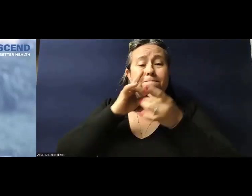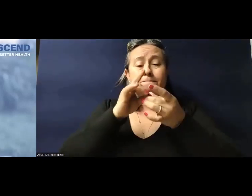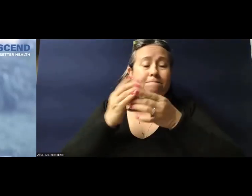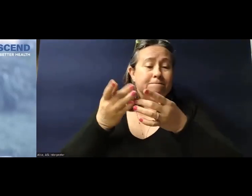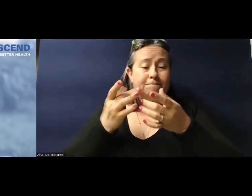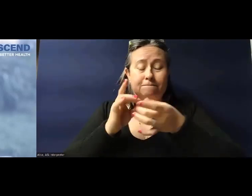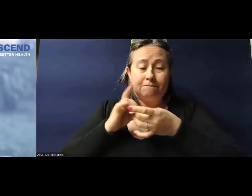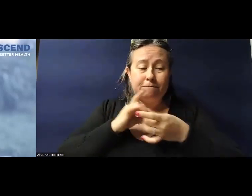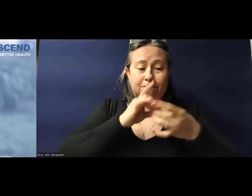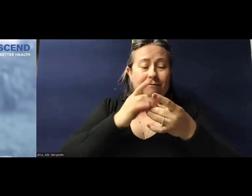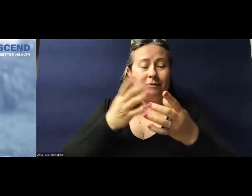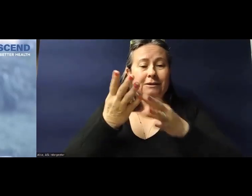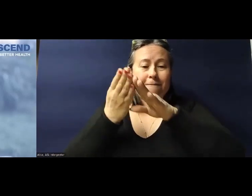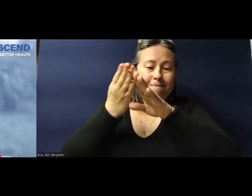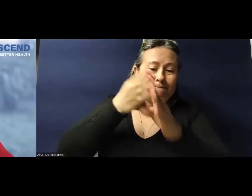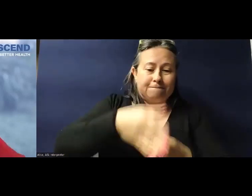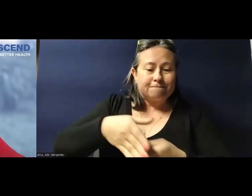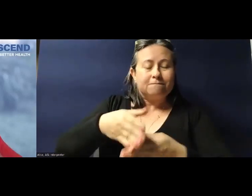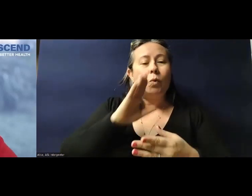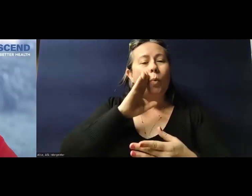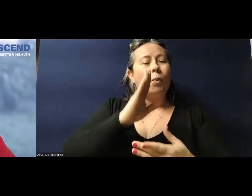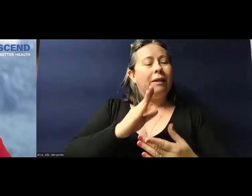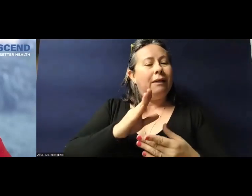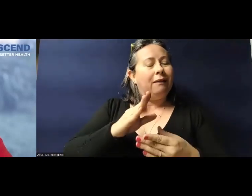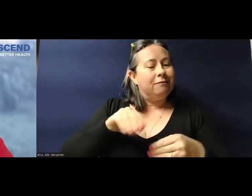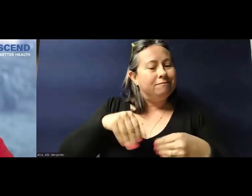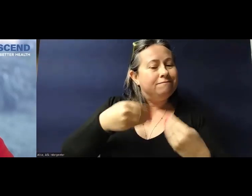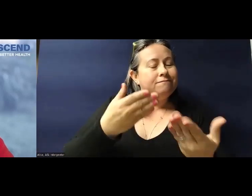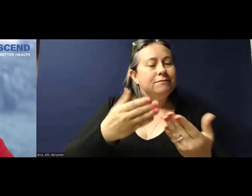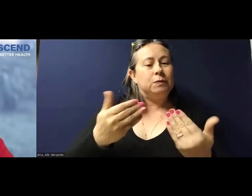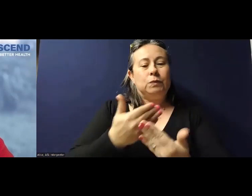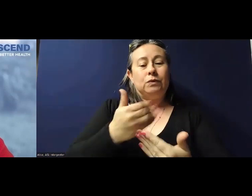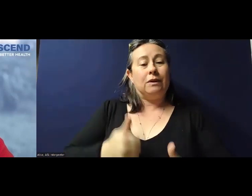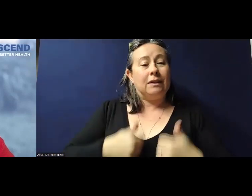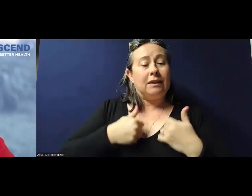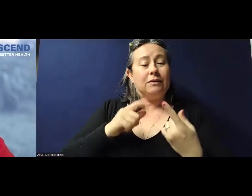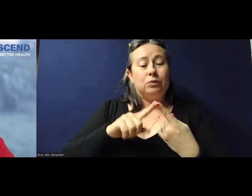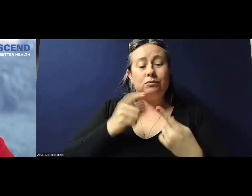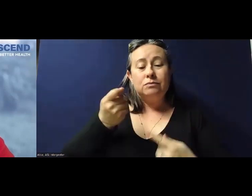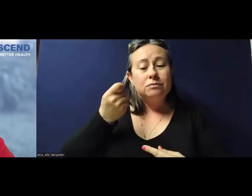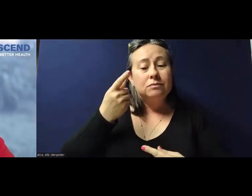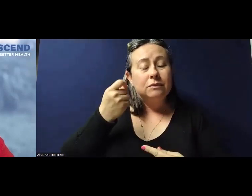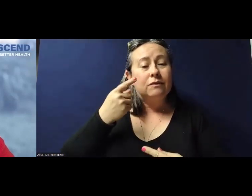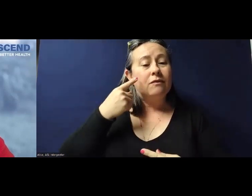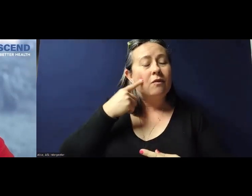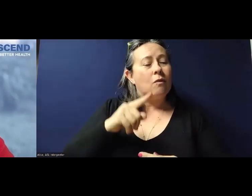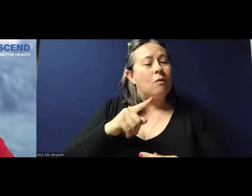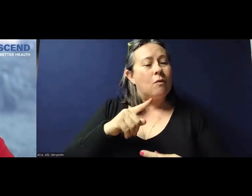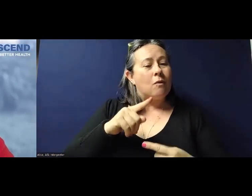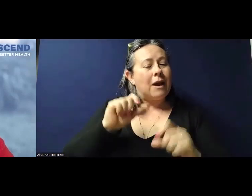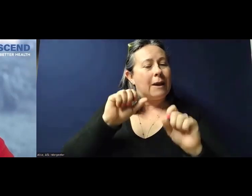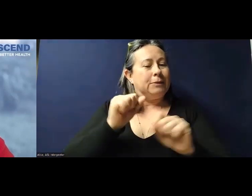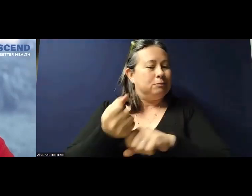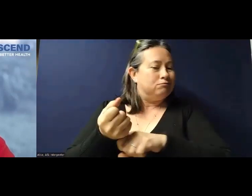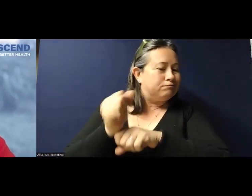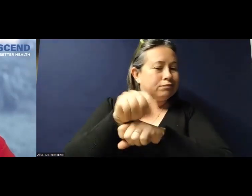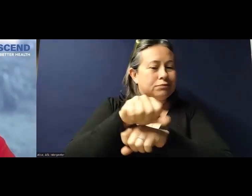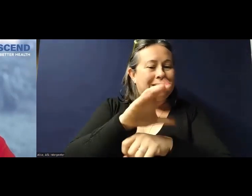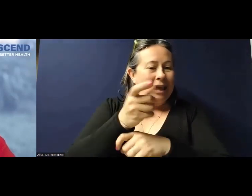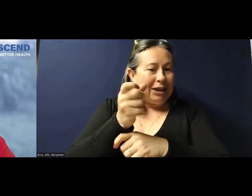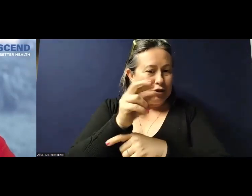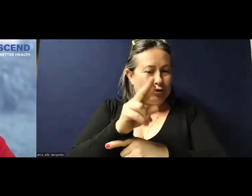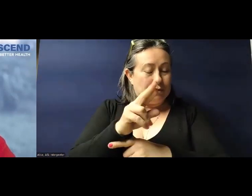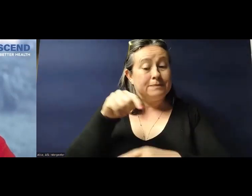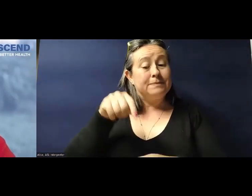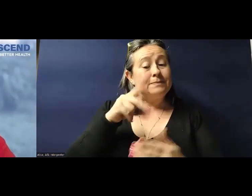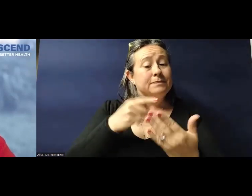synchronization, and cooperation, it will inject new life into our understanding and capacity to defeat cancer. This